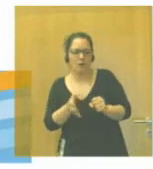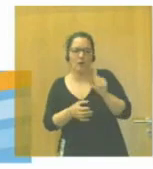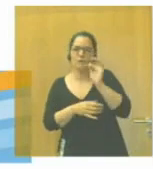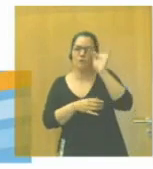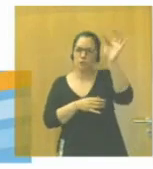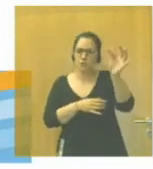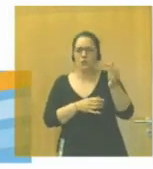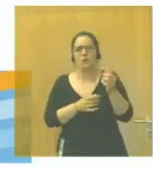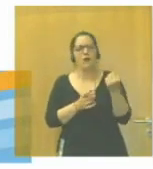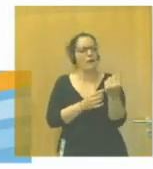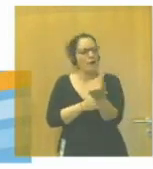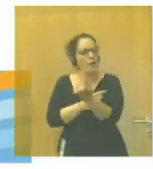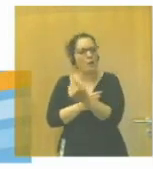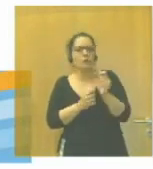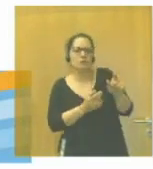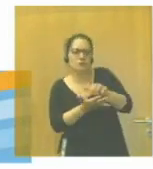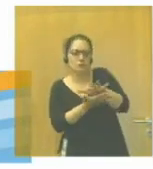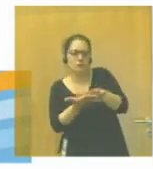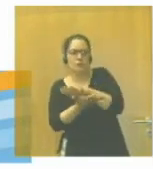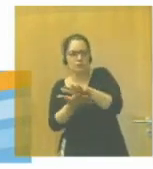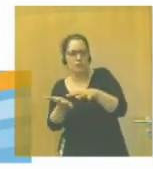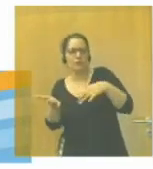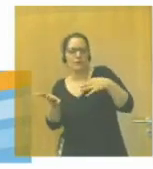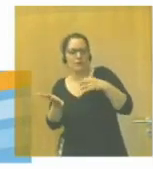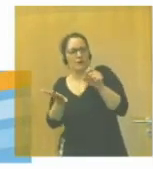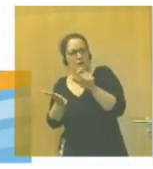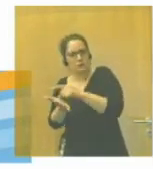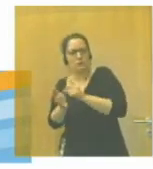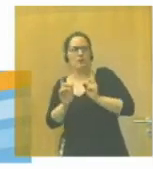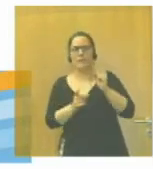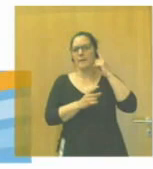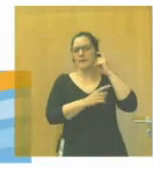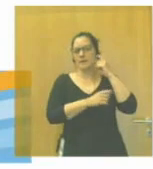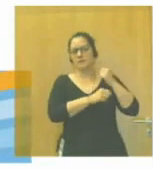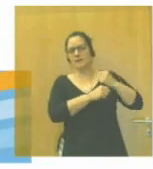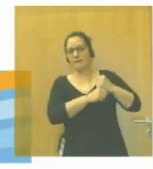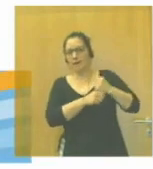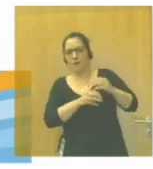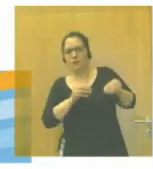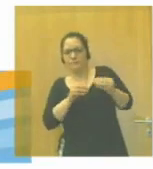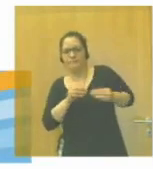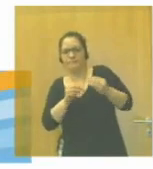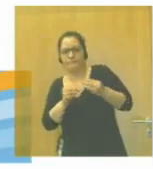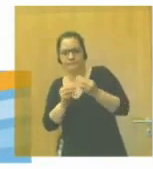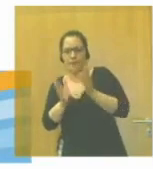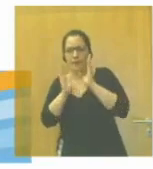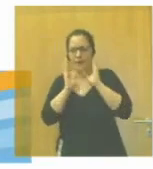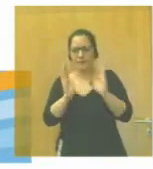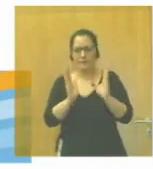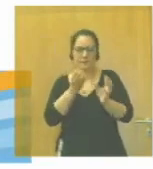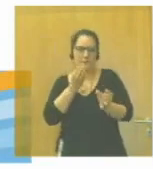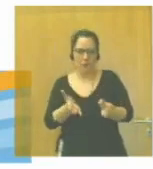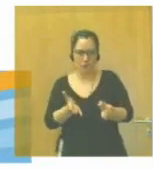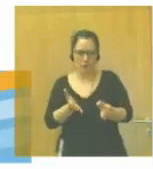with fidelity, and incorporate lived experience, the voice of people, family members who have had loved ones die, or